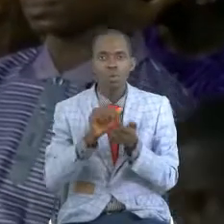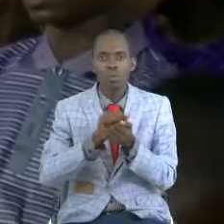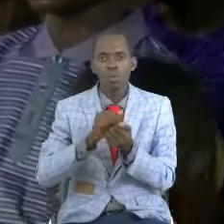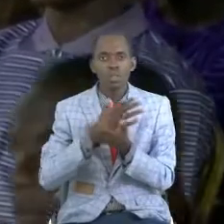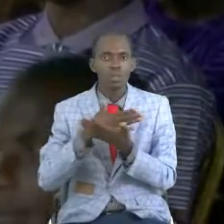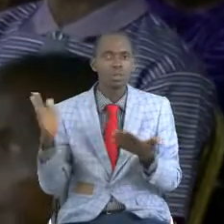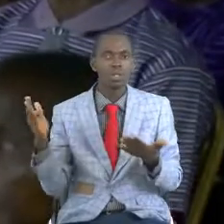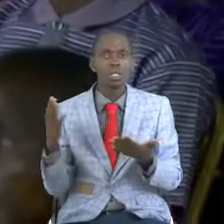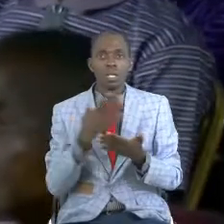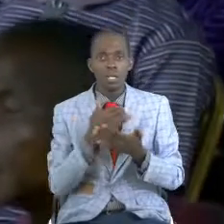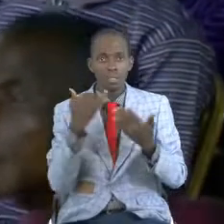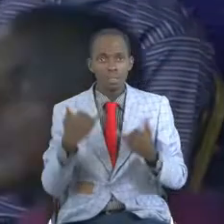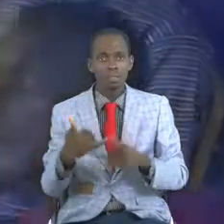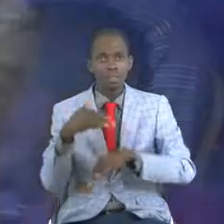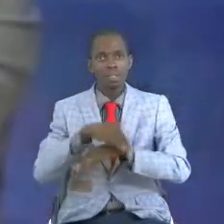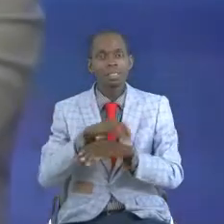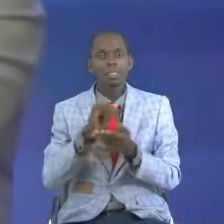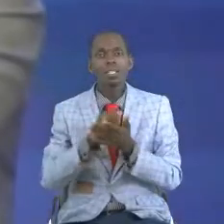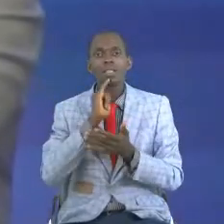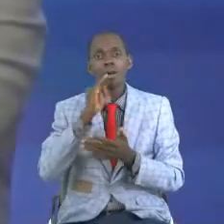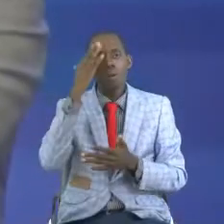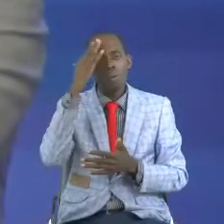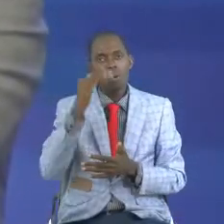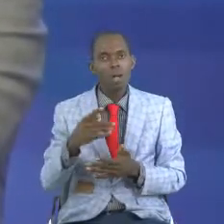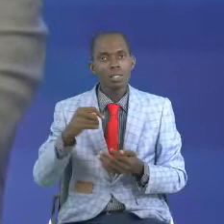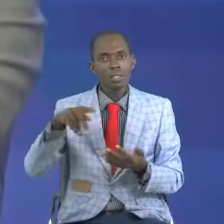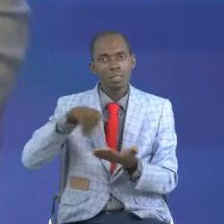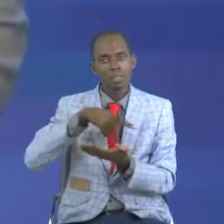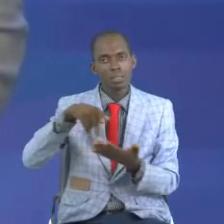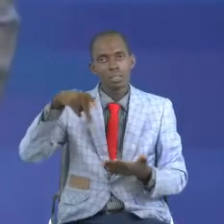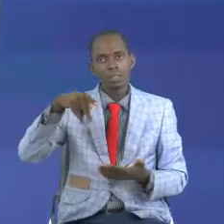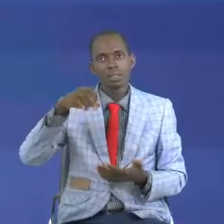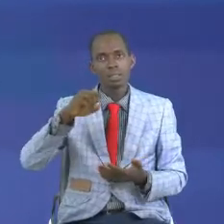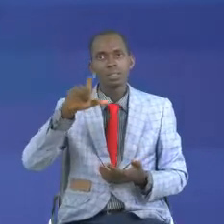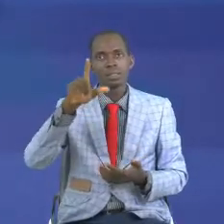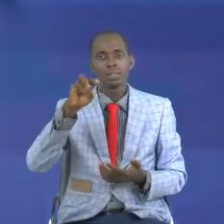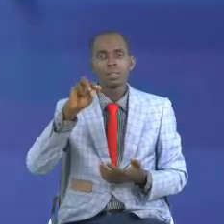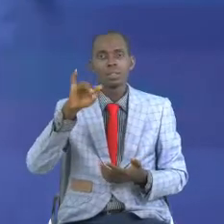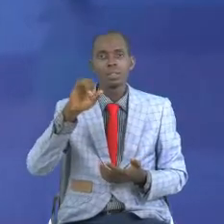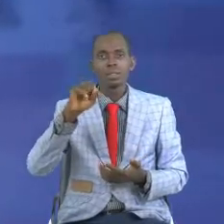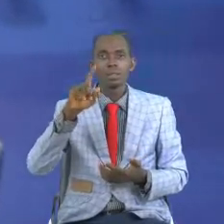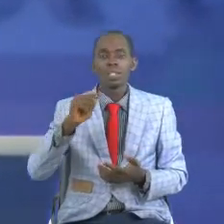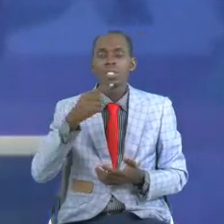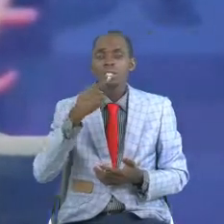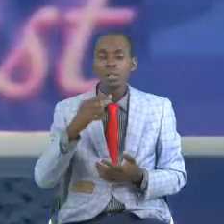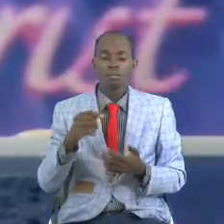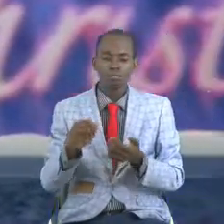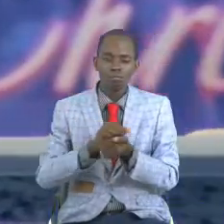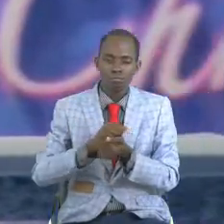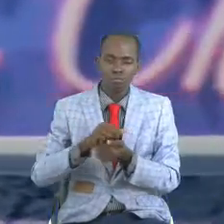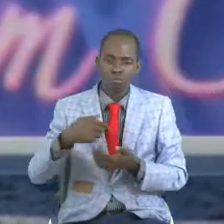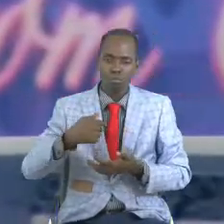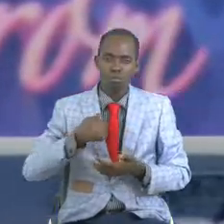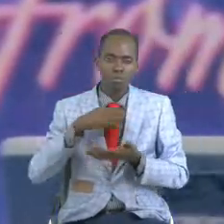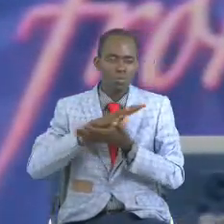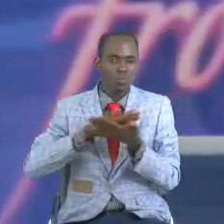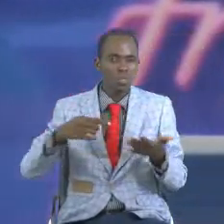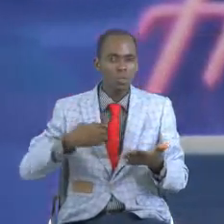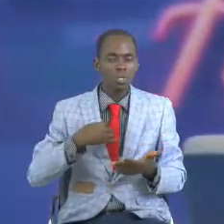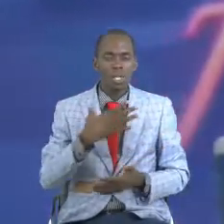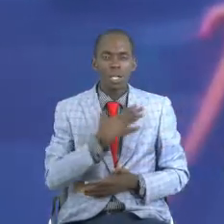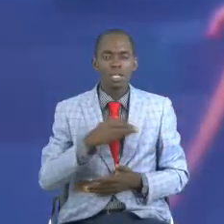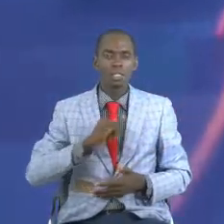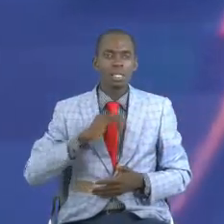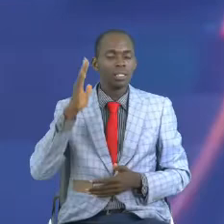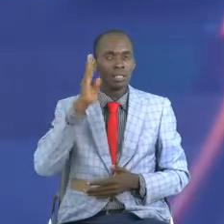that's what the psalmist said, wash me, purge me, and I shall be whiter advance. No, he